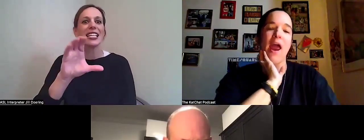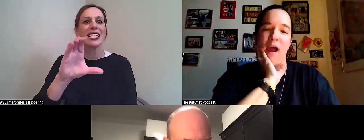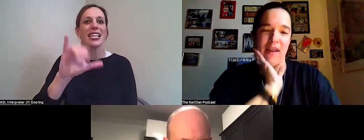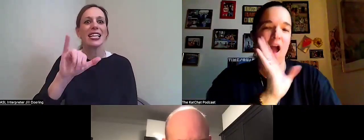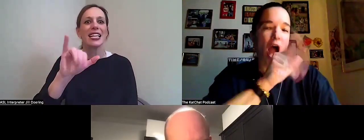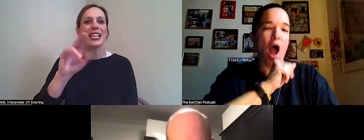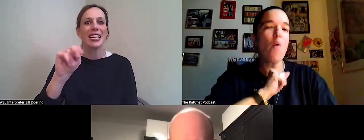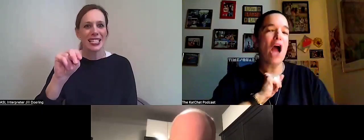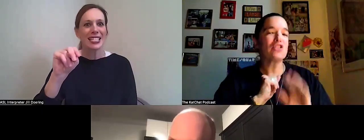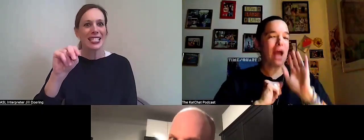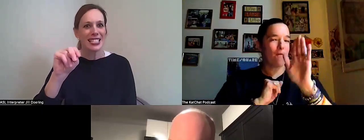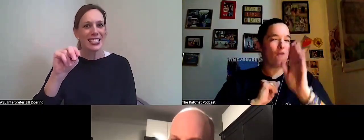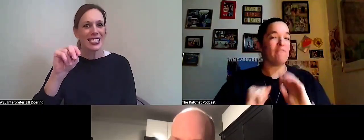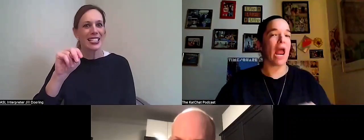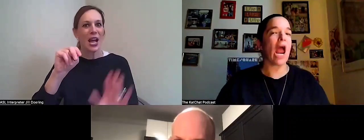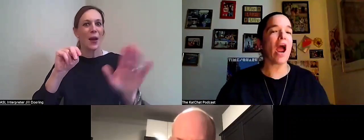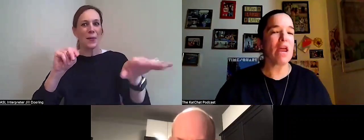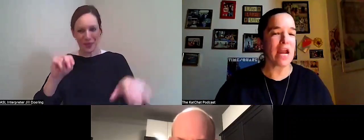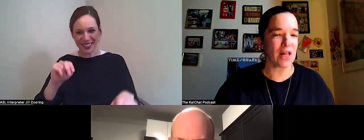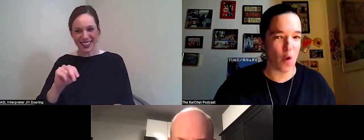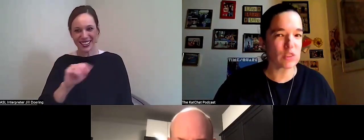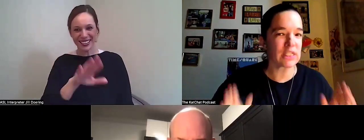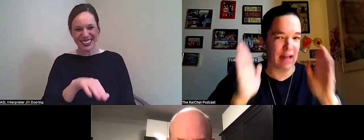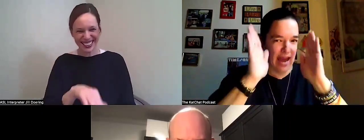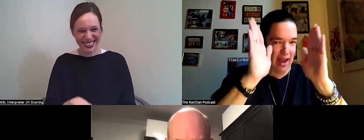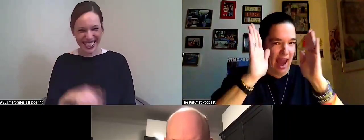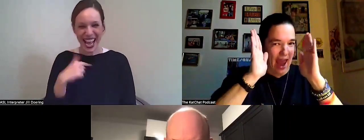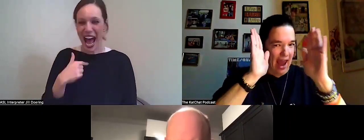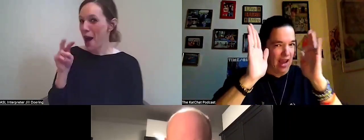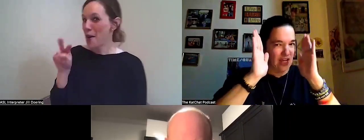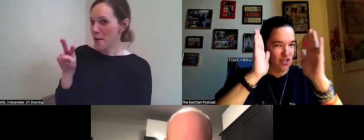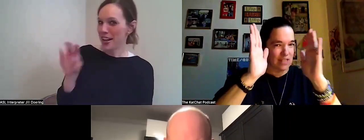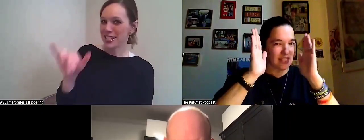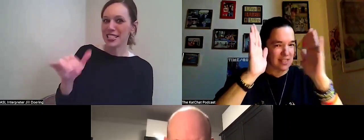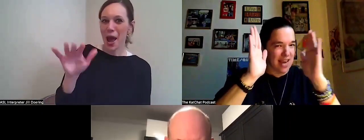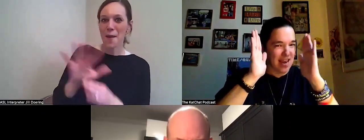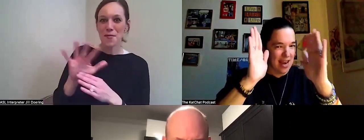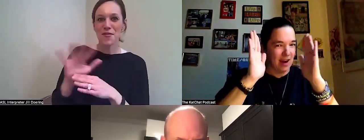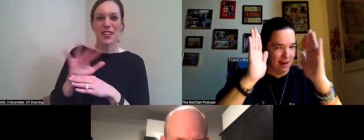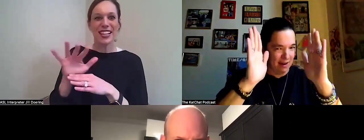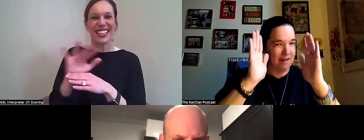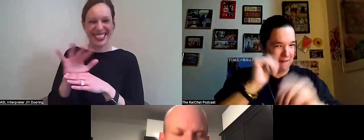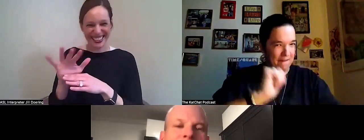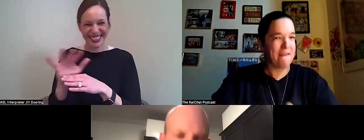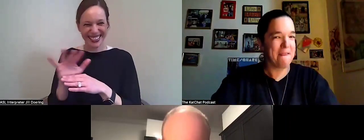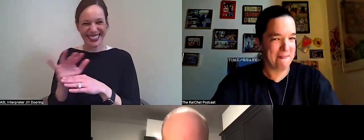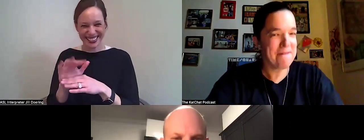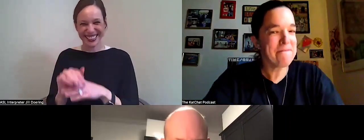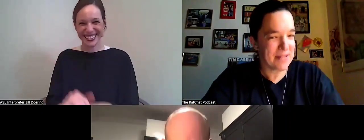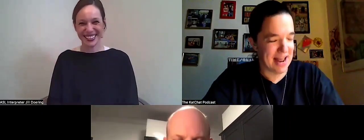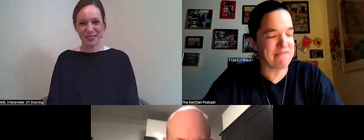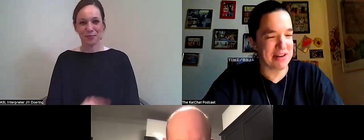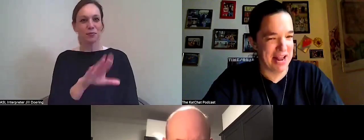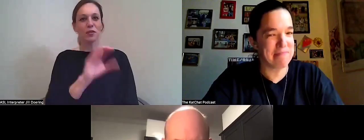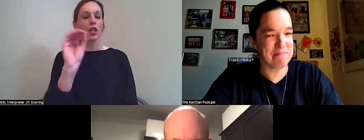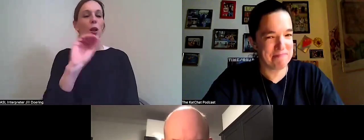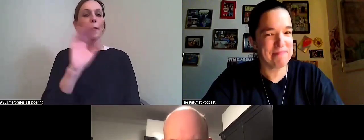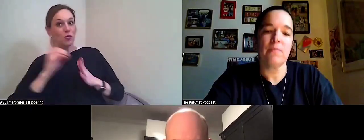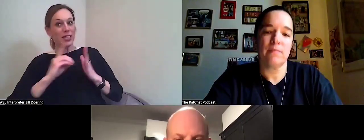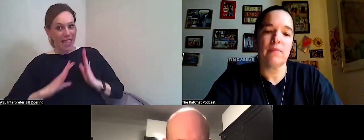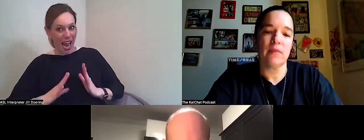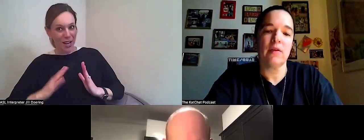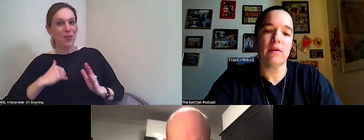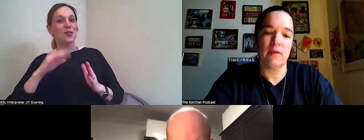an good. eye on. I'll watch that movie Yeah, very closely very and what to closely. see Yes, definitely. it